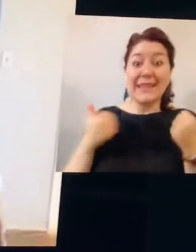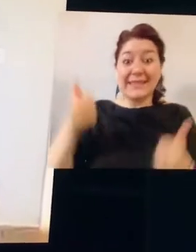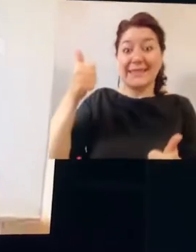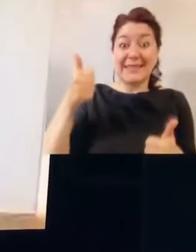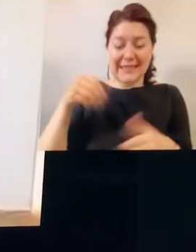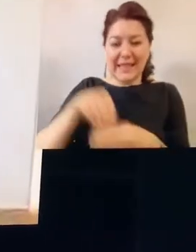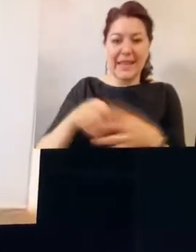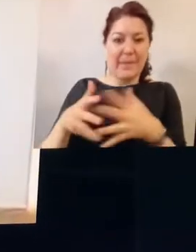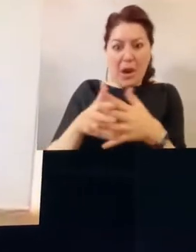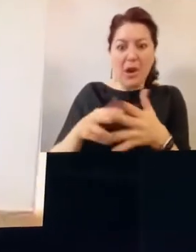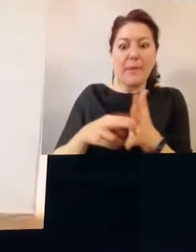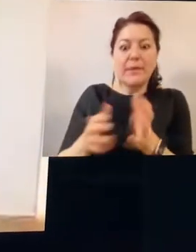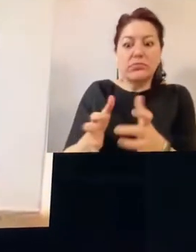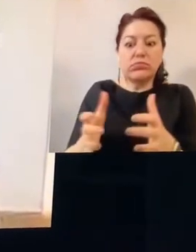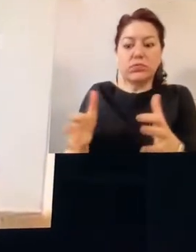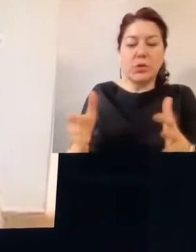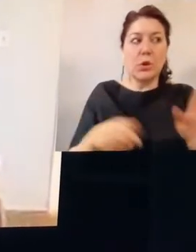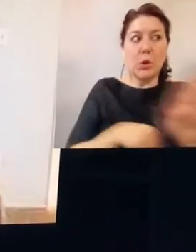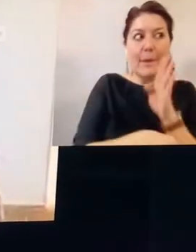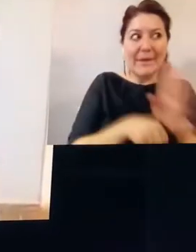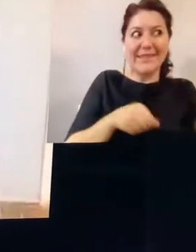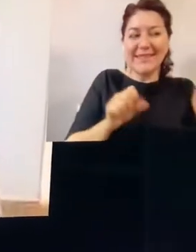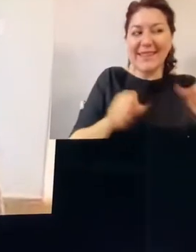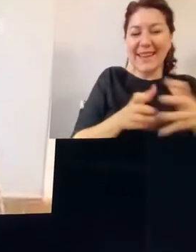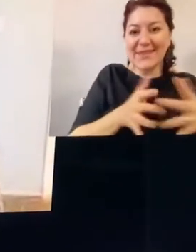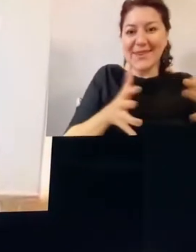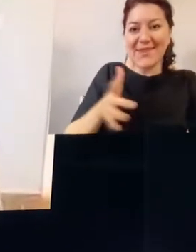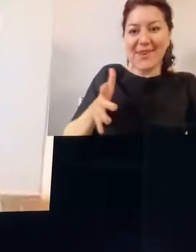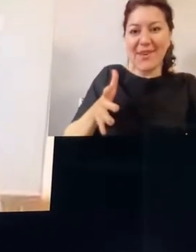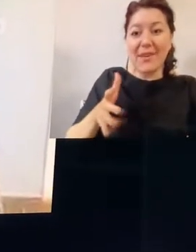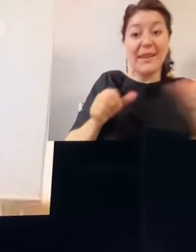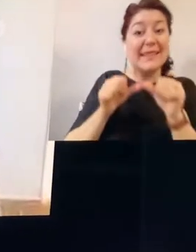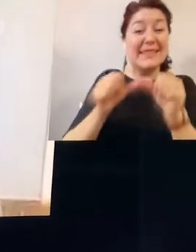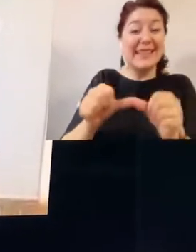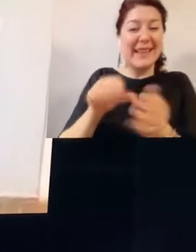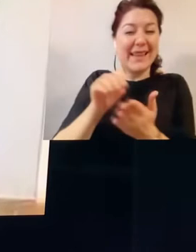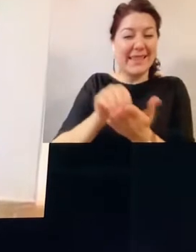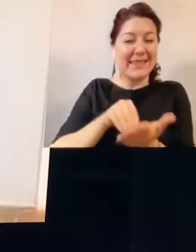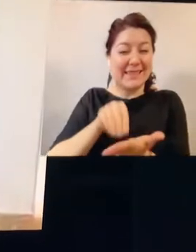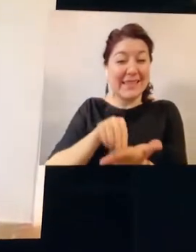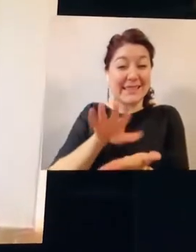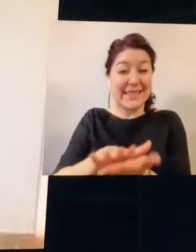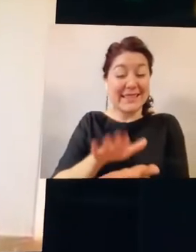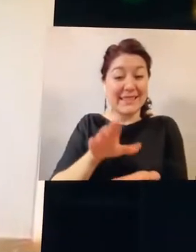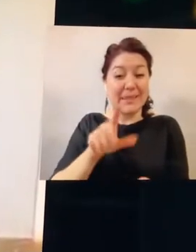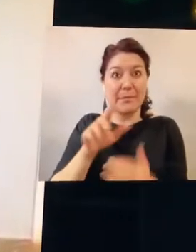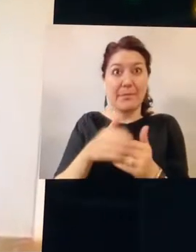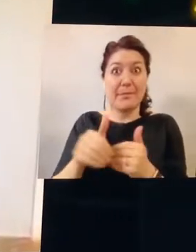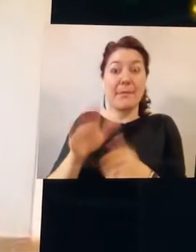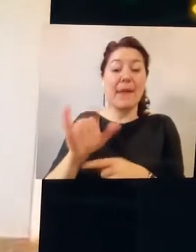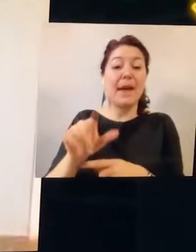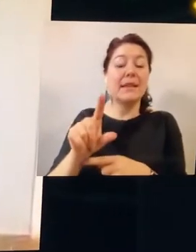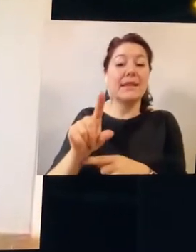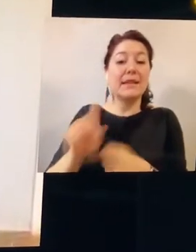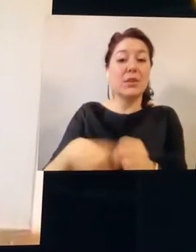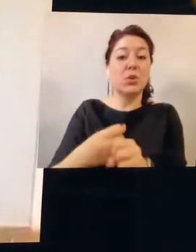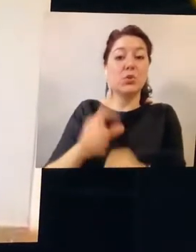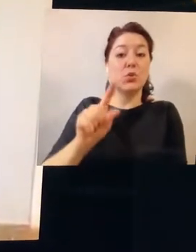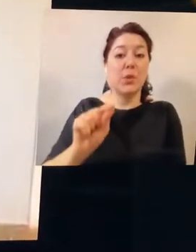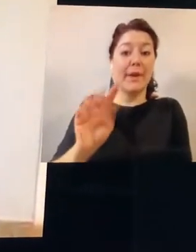continues to be so. According to the U.S. Census, by the year 2060, there's going to be, or 2040, there's going